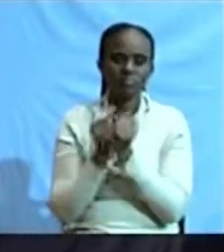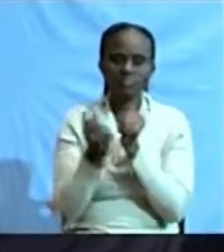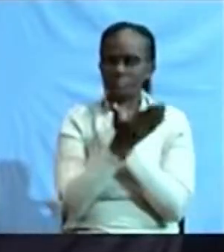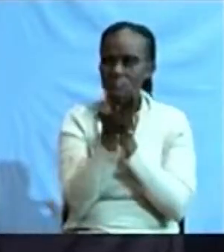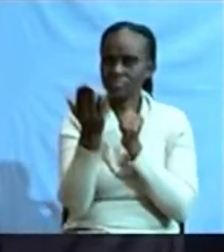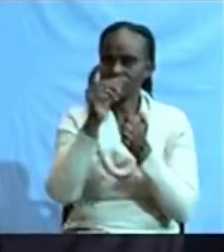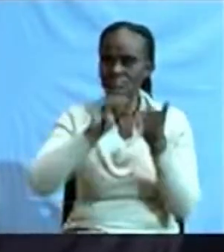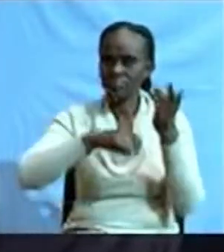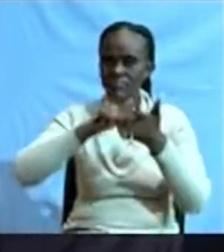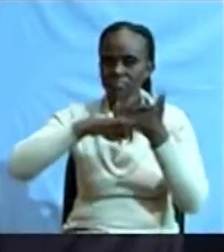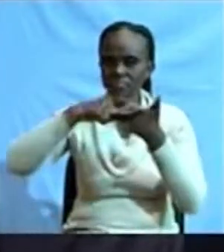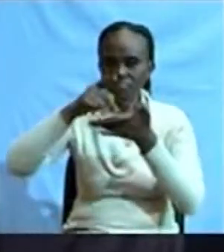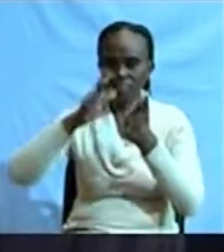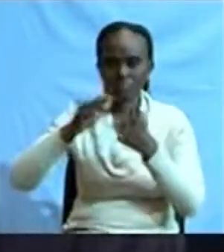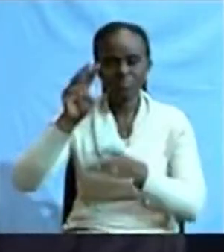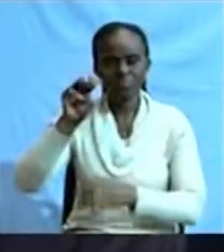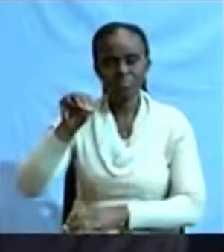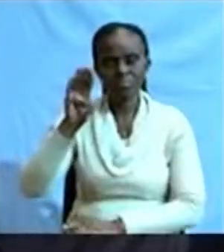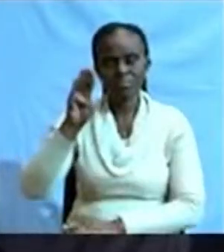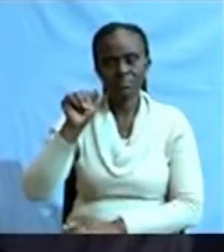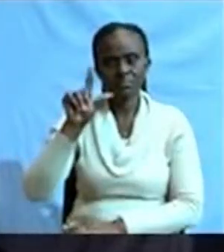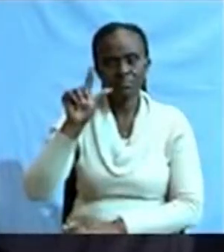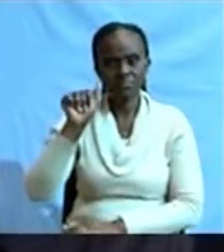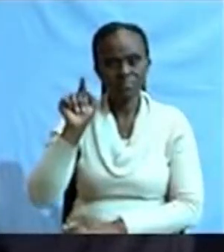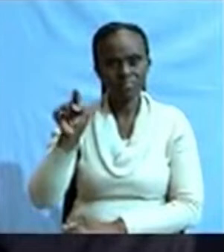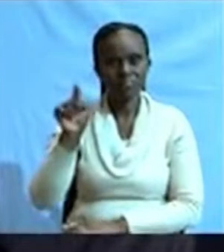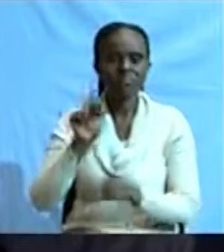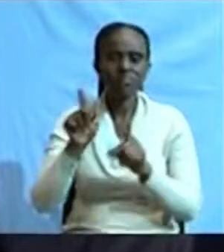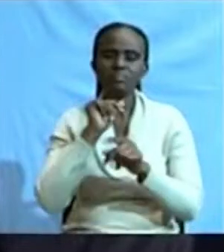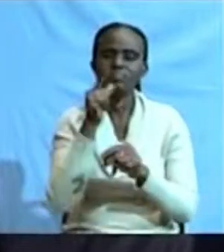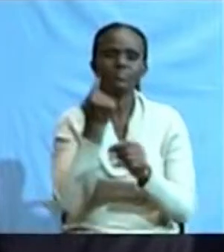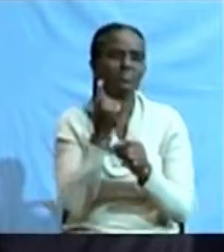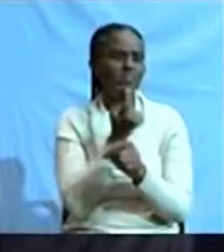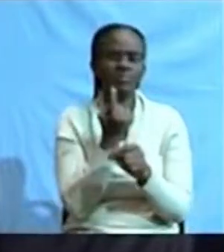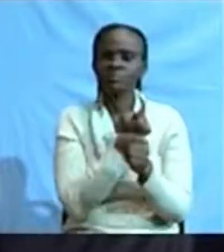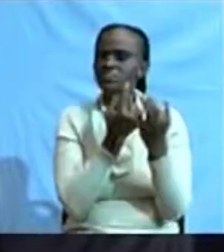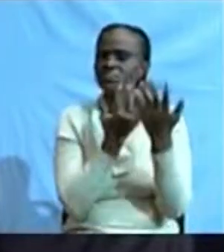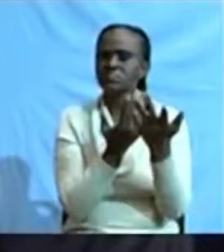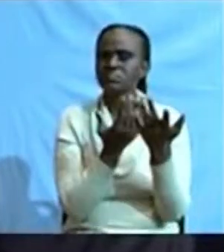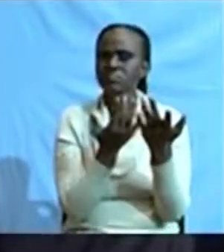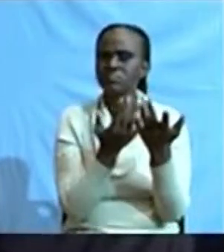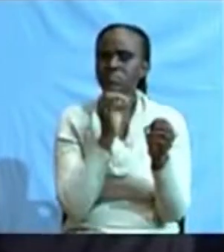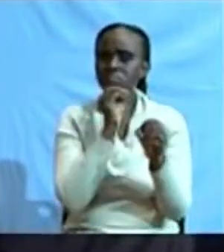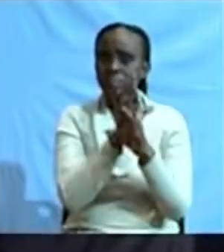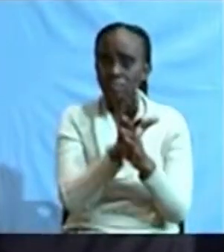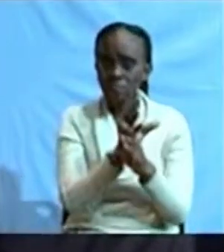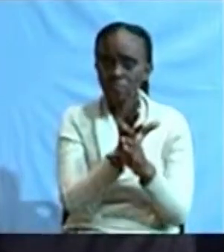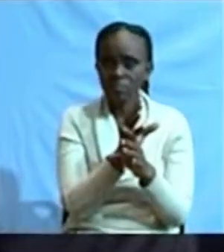ratepayers. But as it were, people are not just willing to